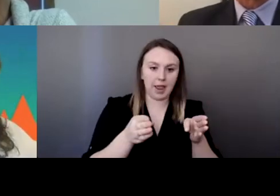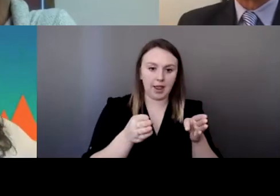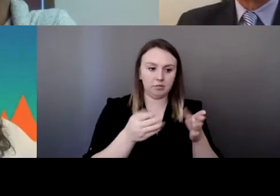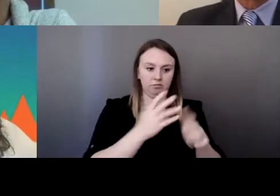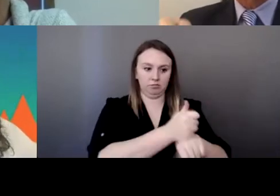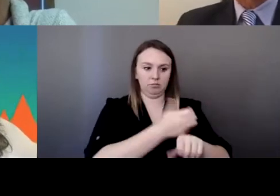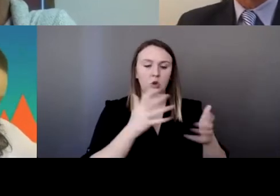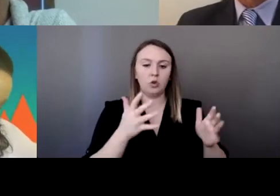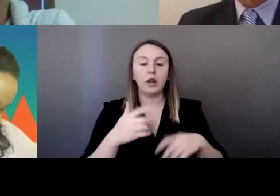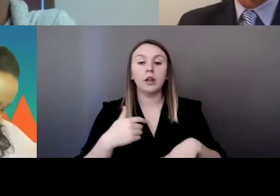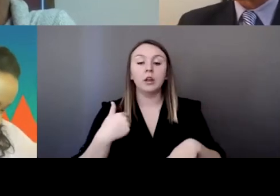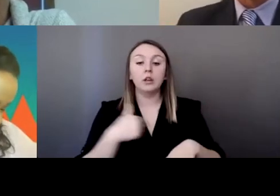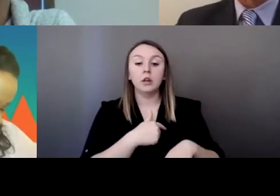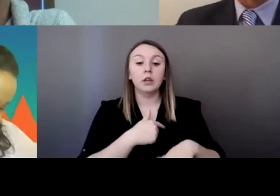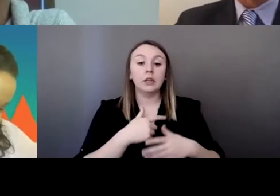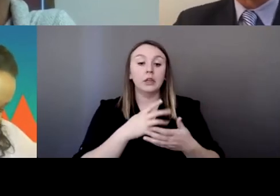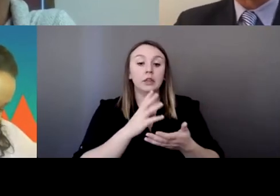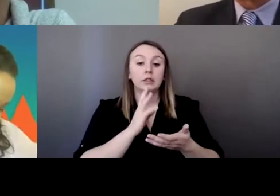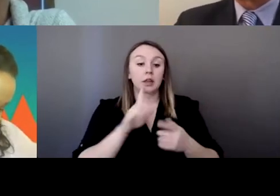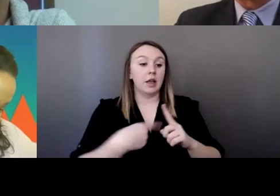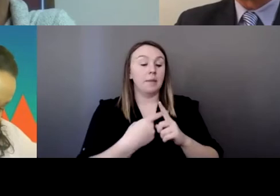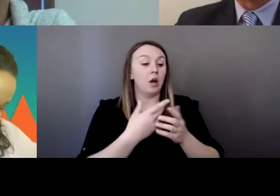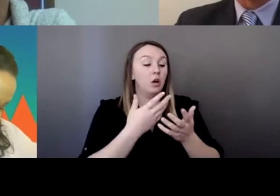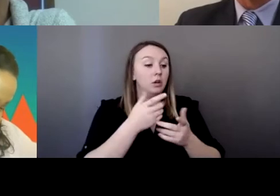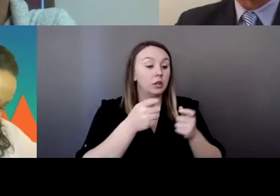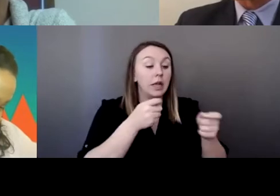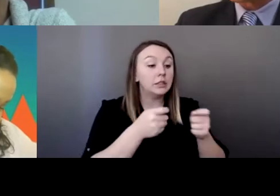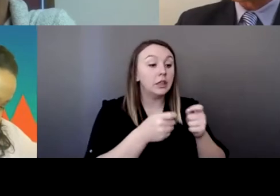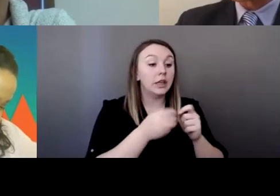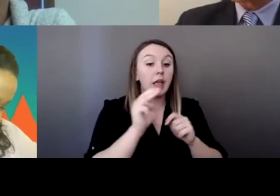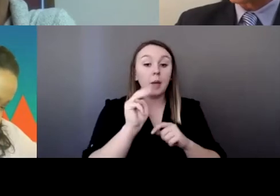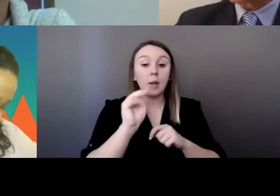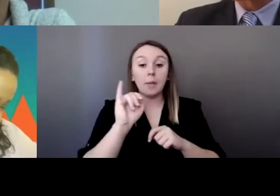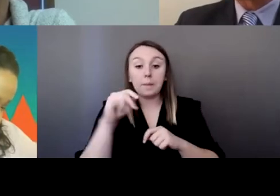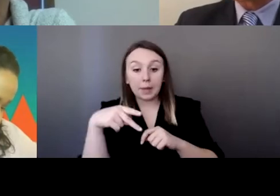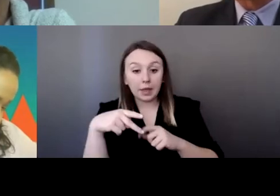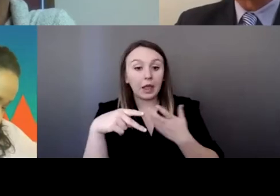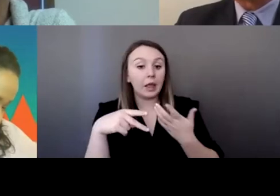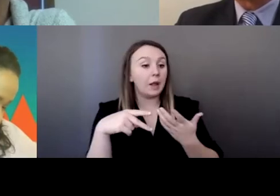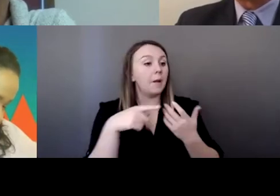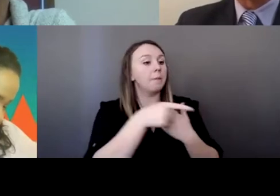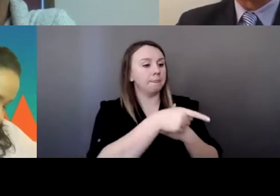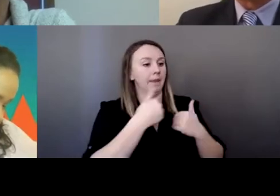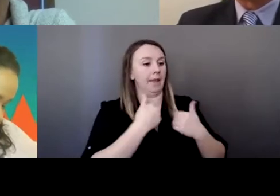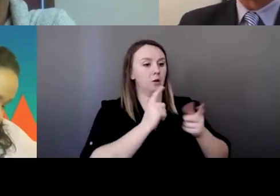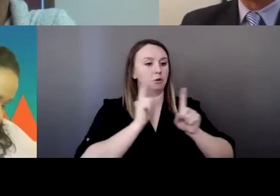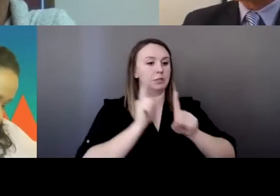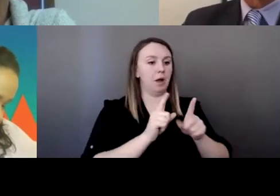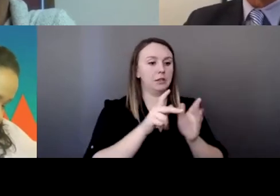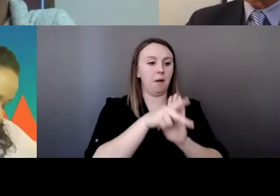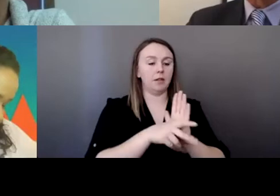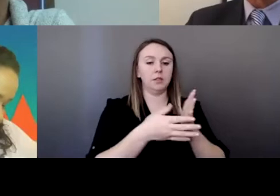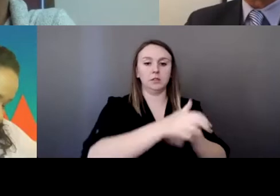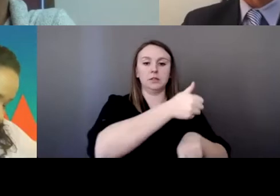with missing Indigenous persons, they have response policies in place that, deal with